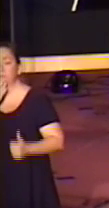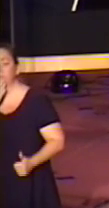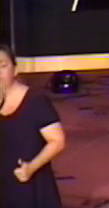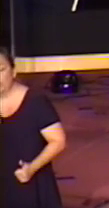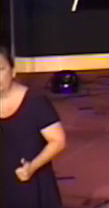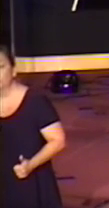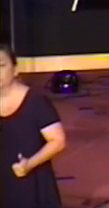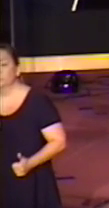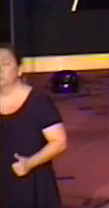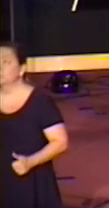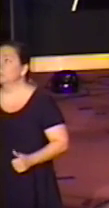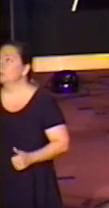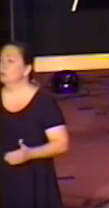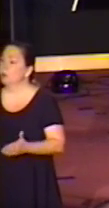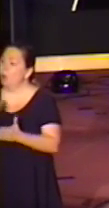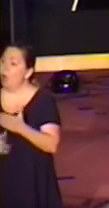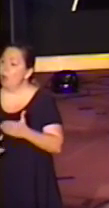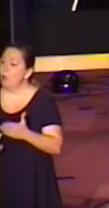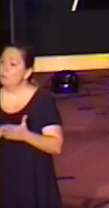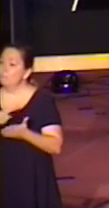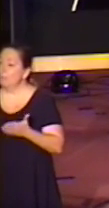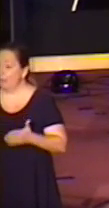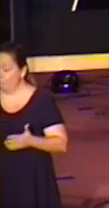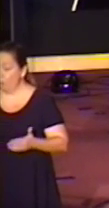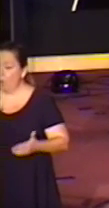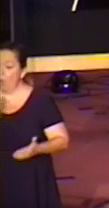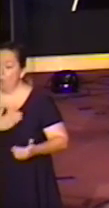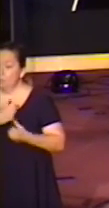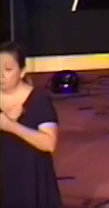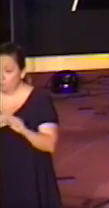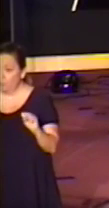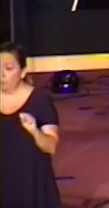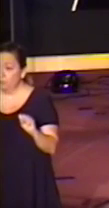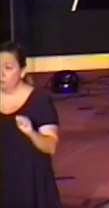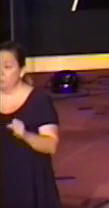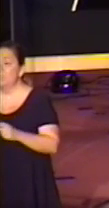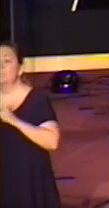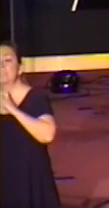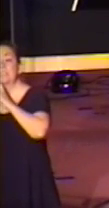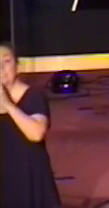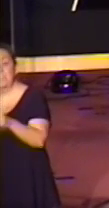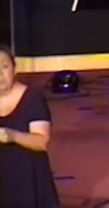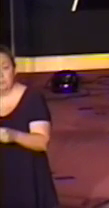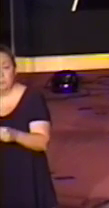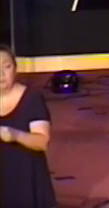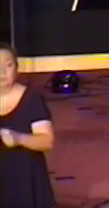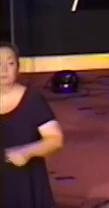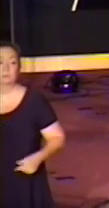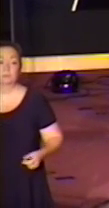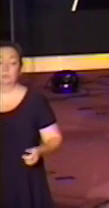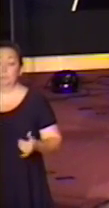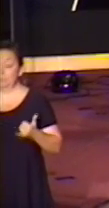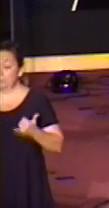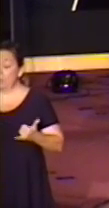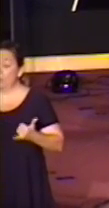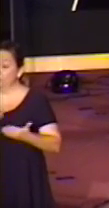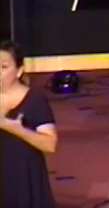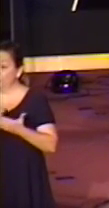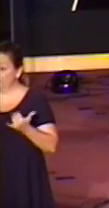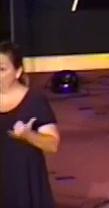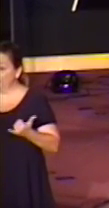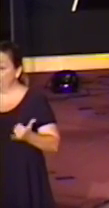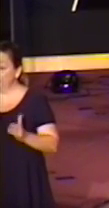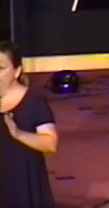pay that we may have salvation, which, by the way, is a gift. So when we come to this time of the service, is